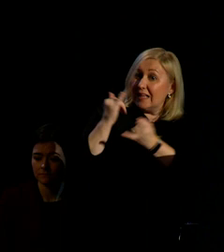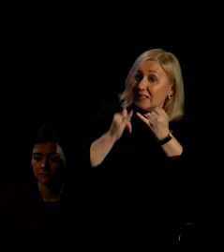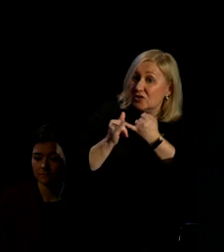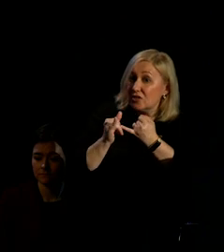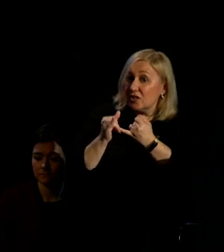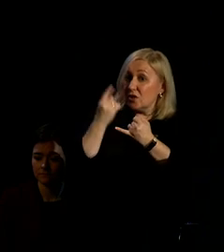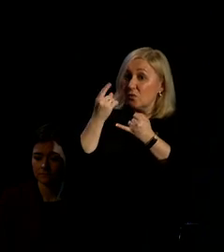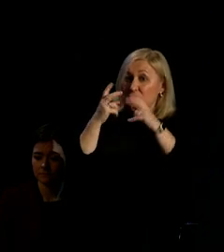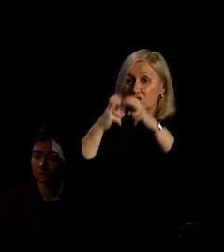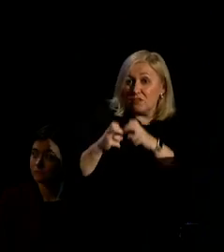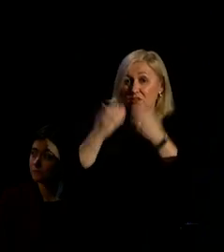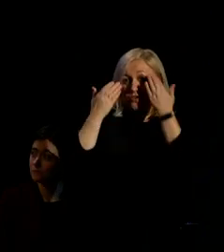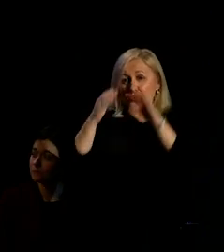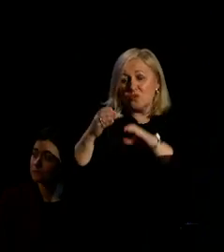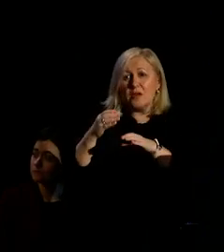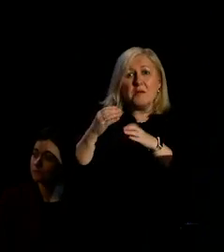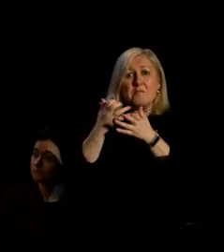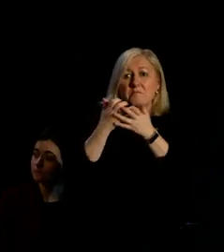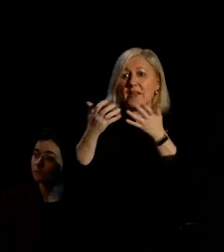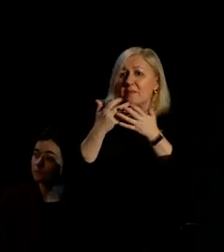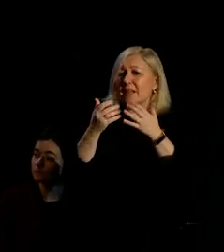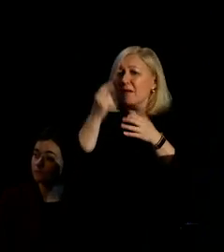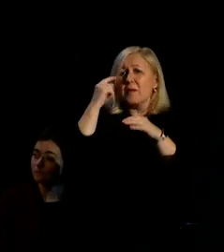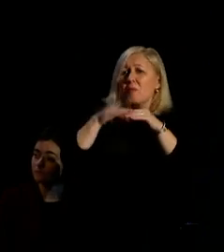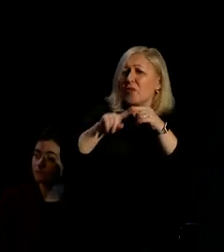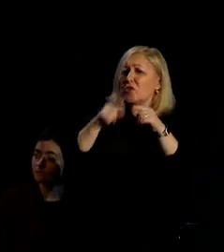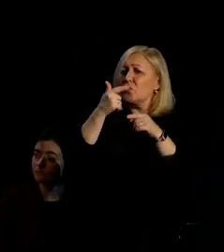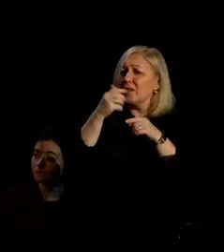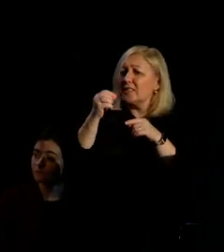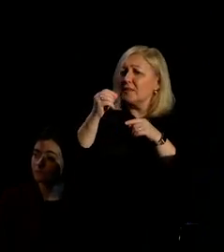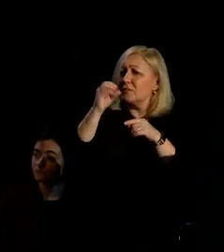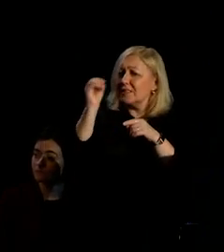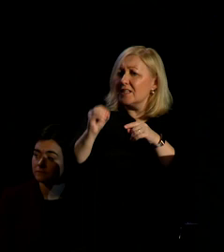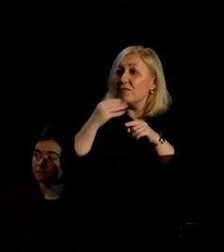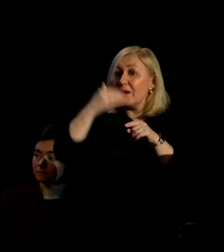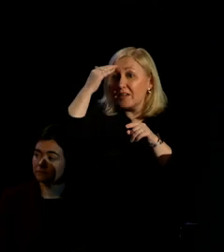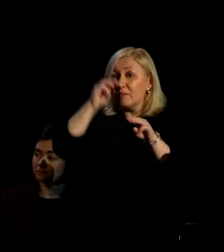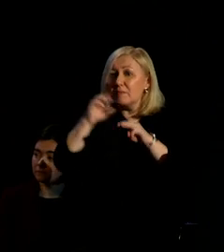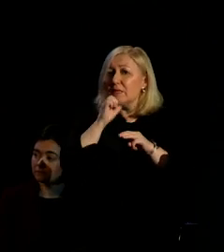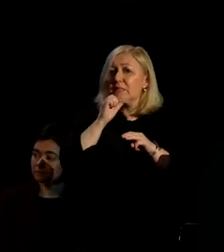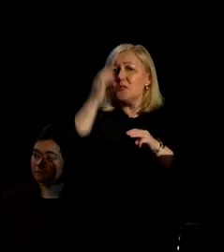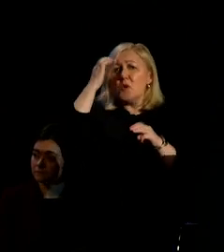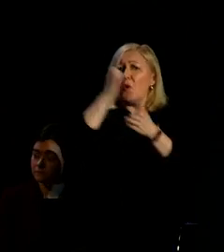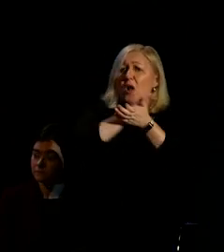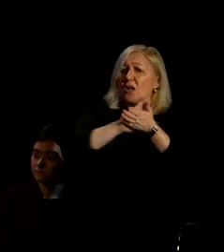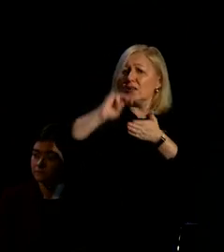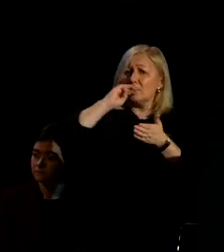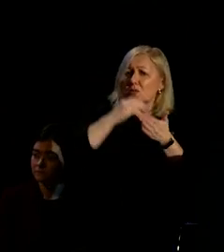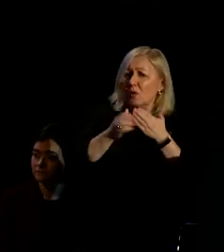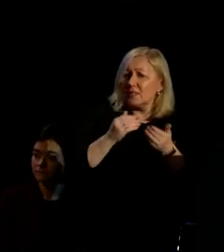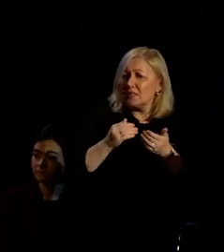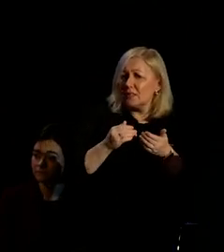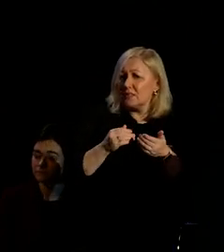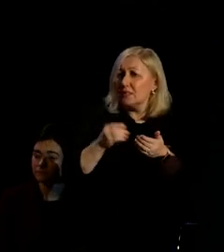Holocaust, while 41% of Americans did not know what Auschwitz was, rising to 66%